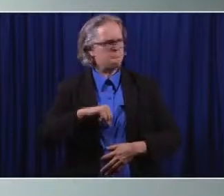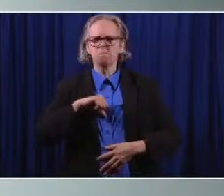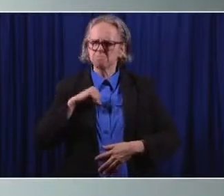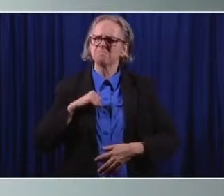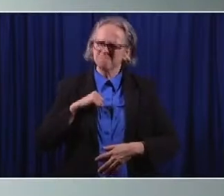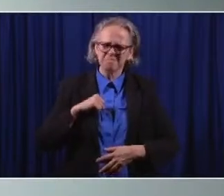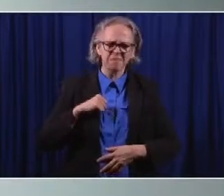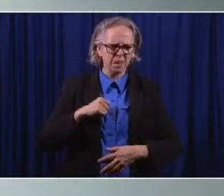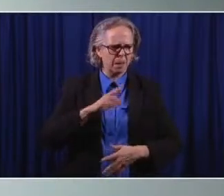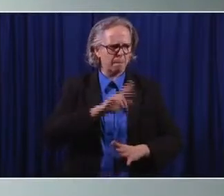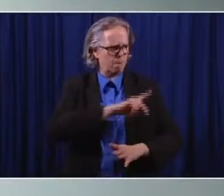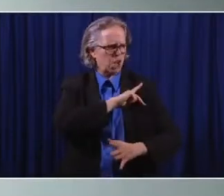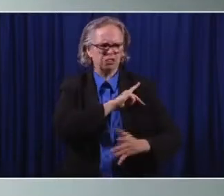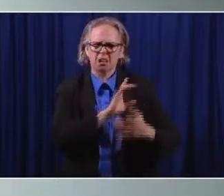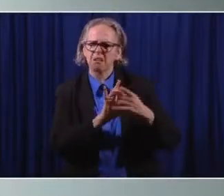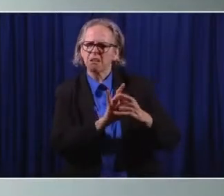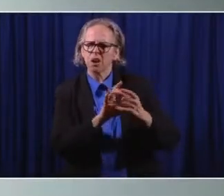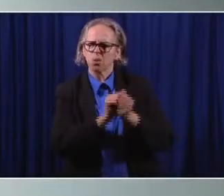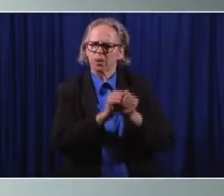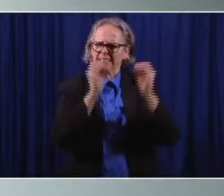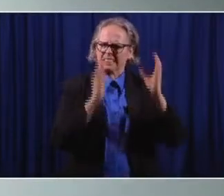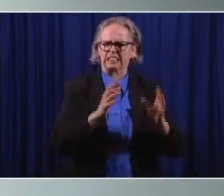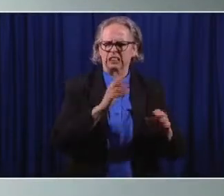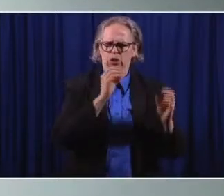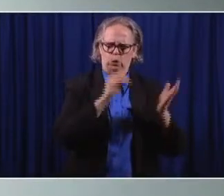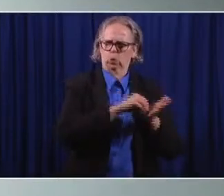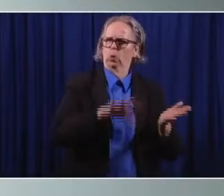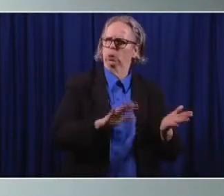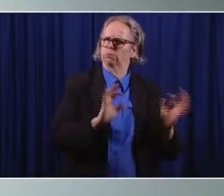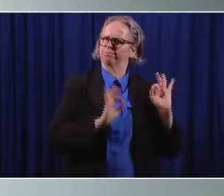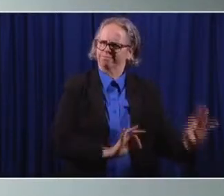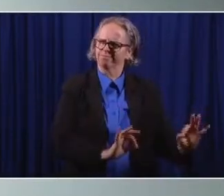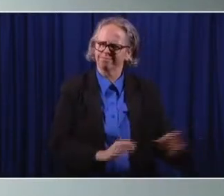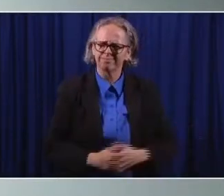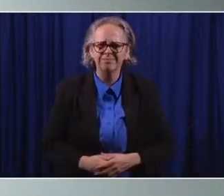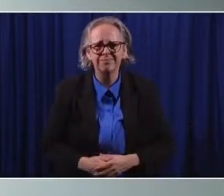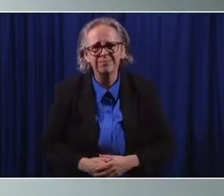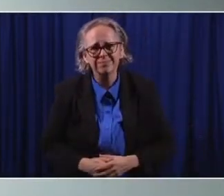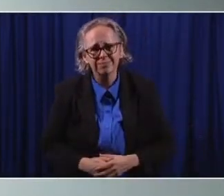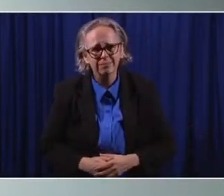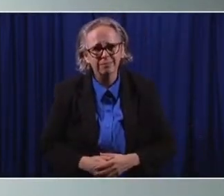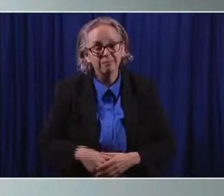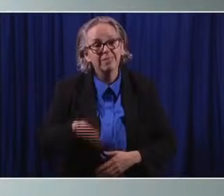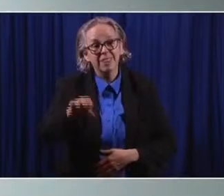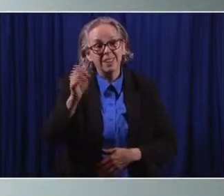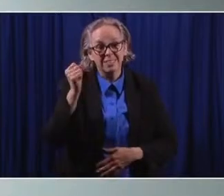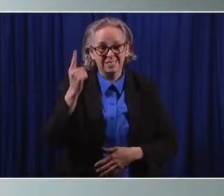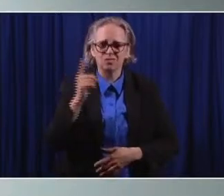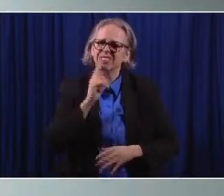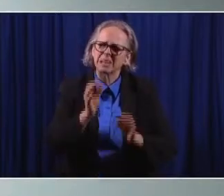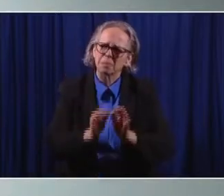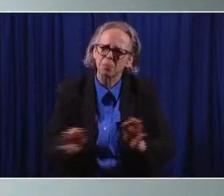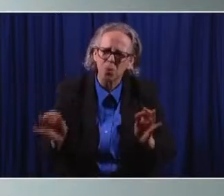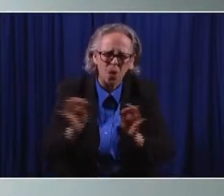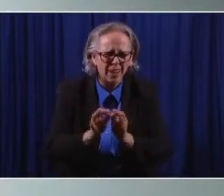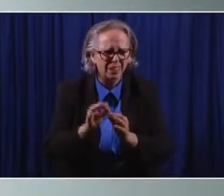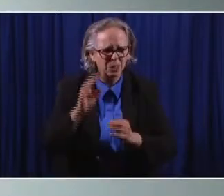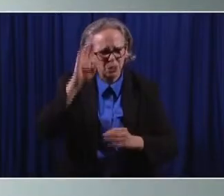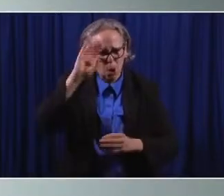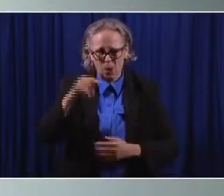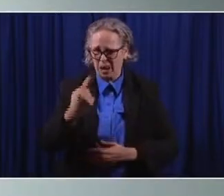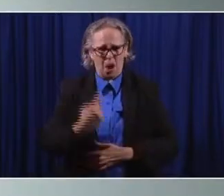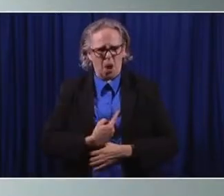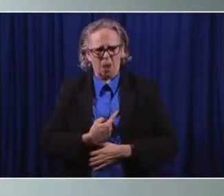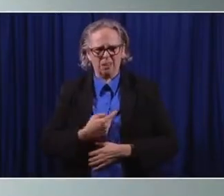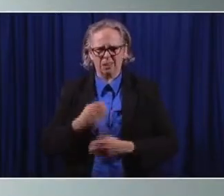connection before they start. Because it's very important. Barberton, and I would say most school systems, that personal connection